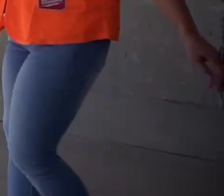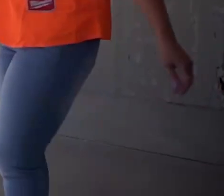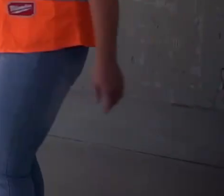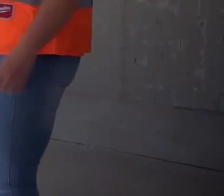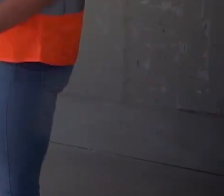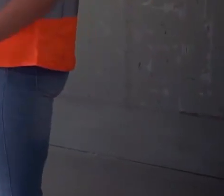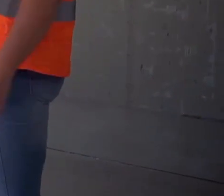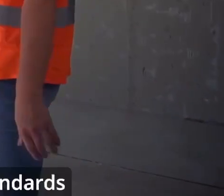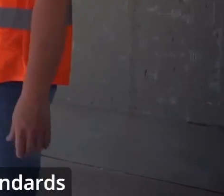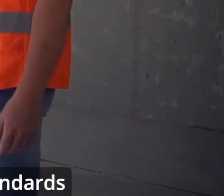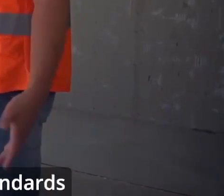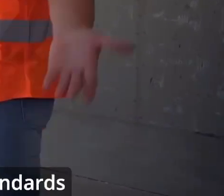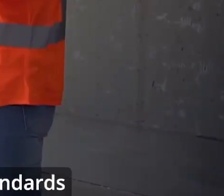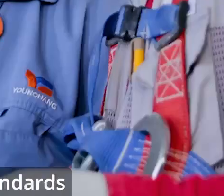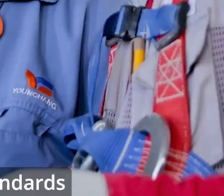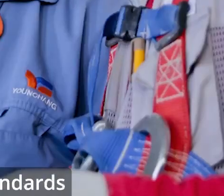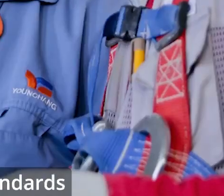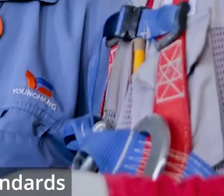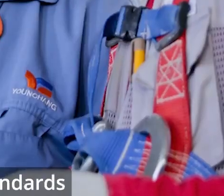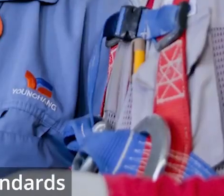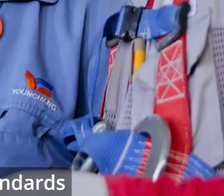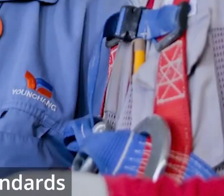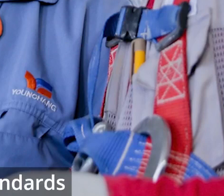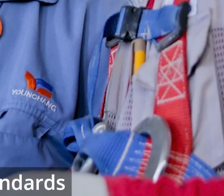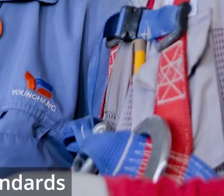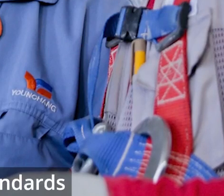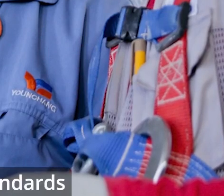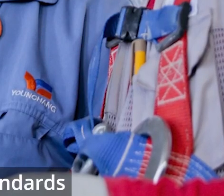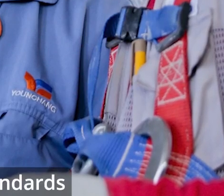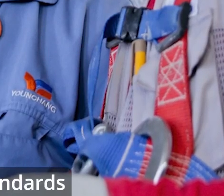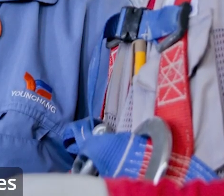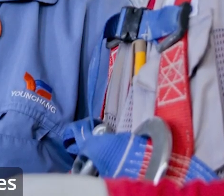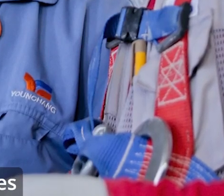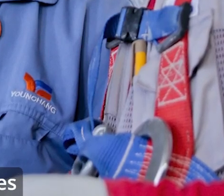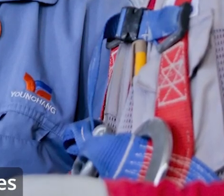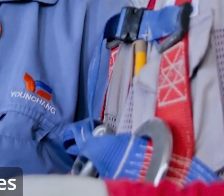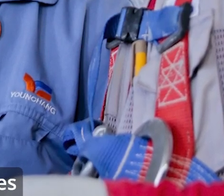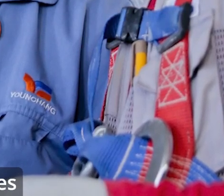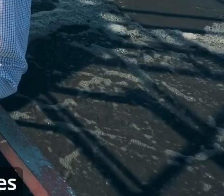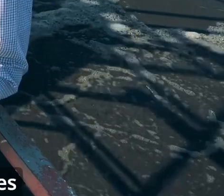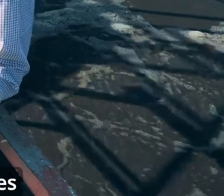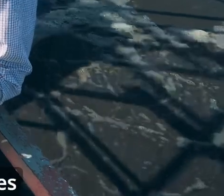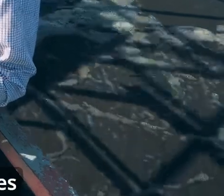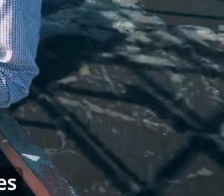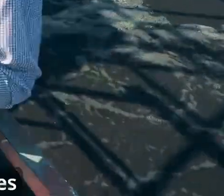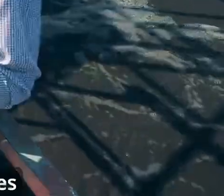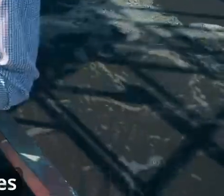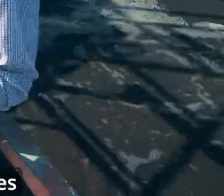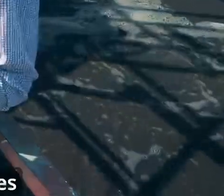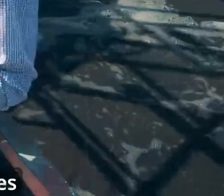and organizations to build trust and accountability through the use of standards and the clear allocation of roles